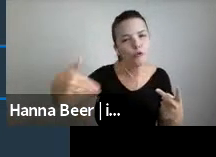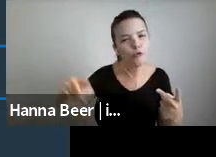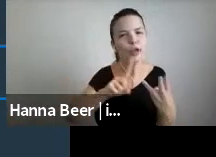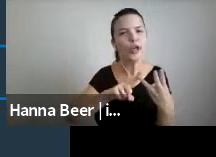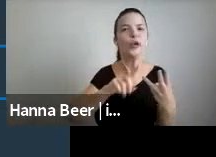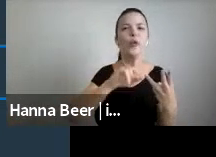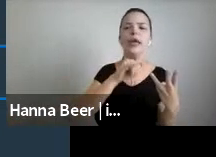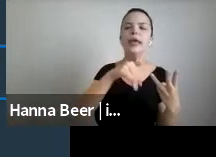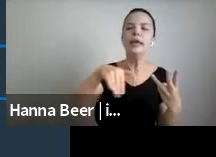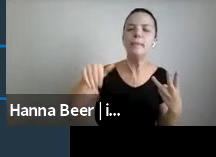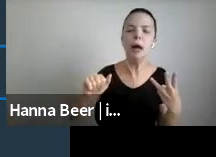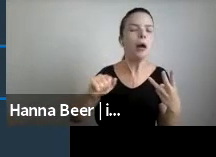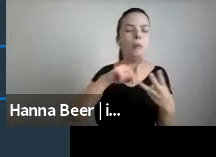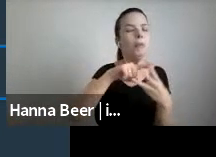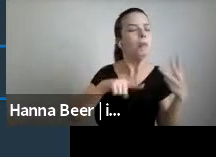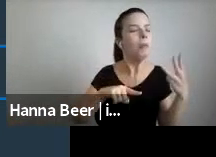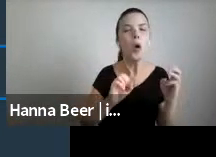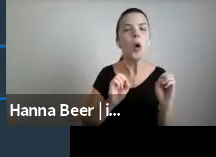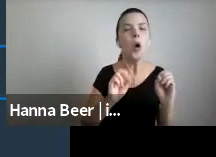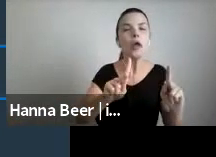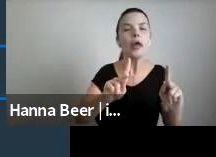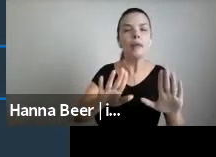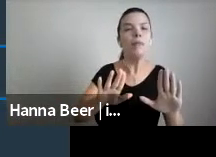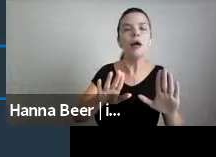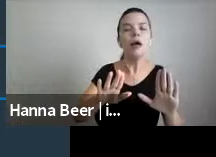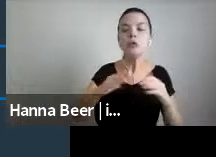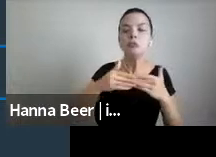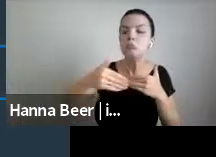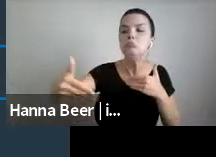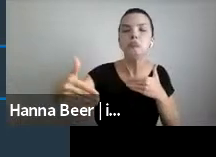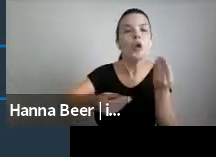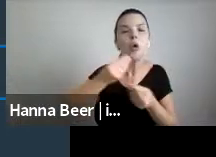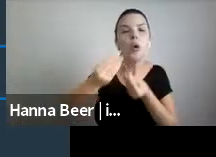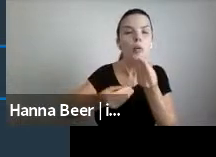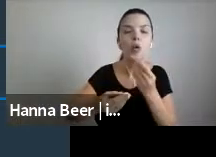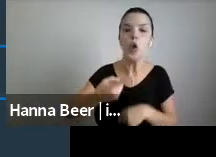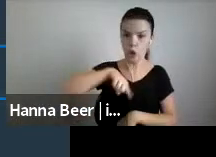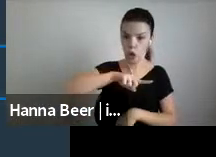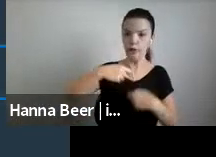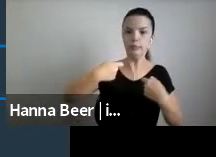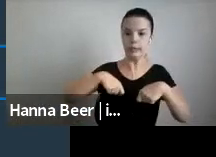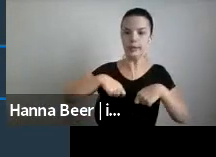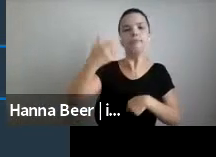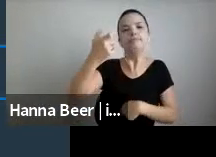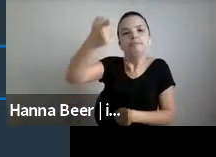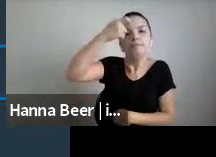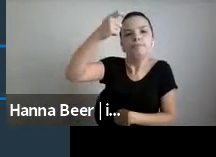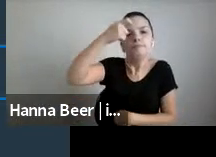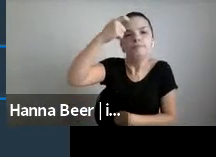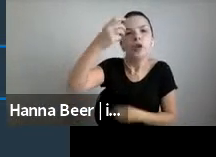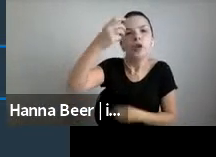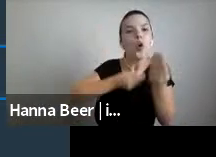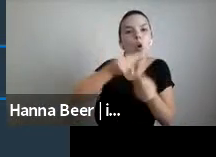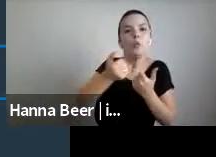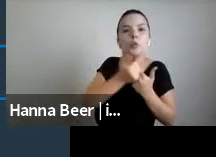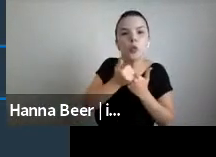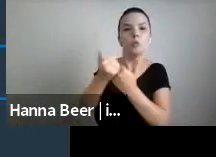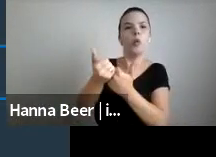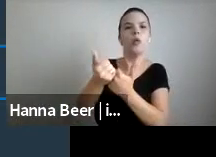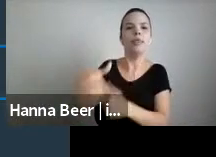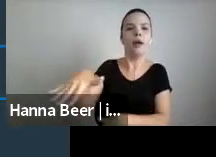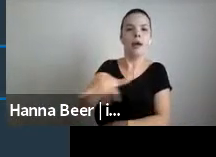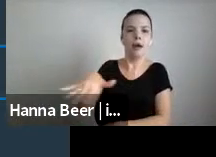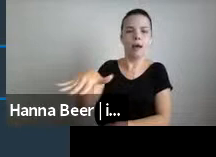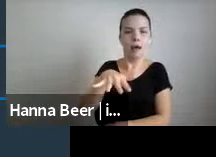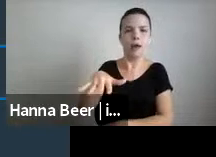to renew our relationship with whales and dolphins and the habitats that support them. You